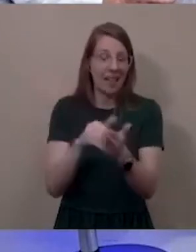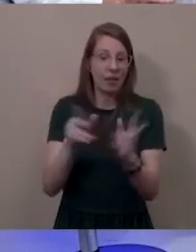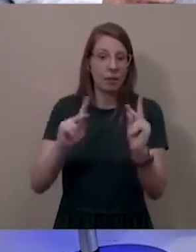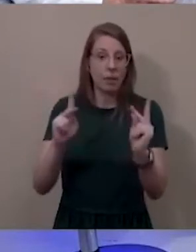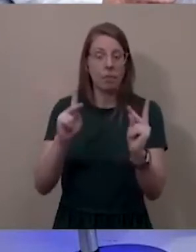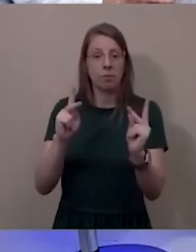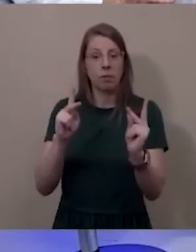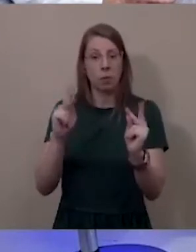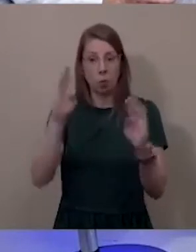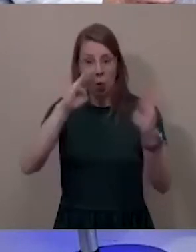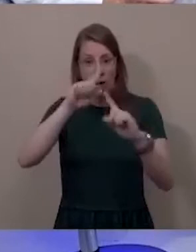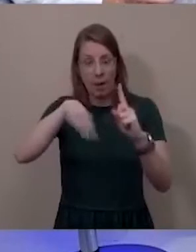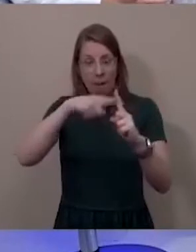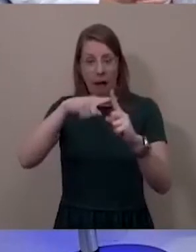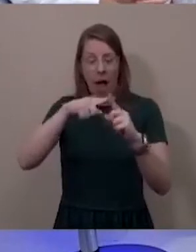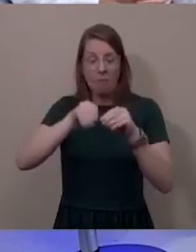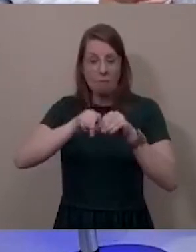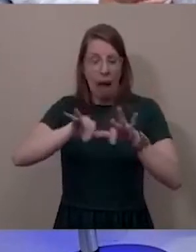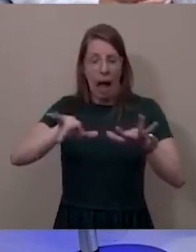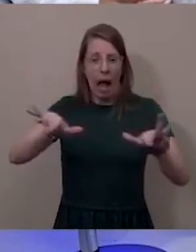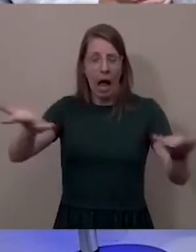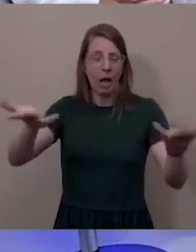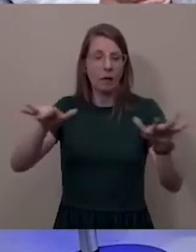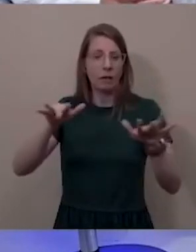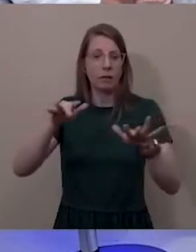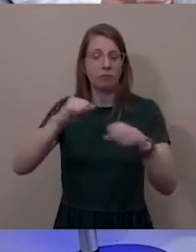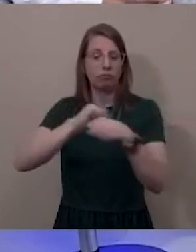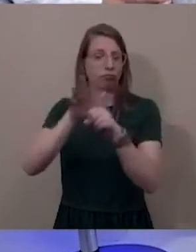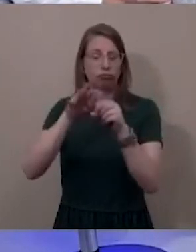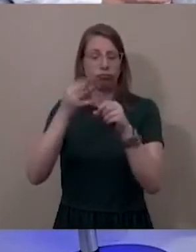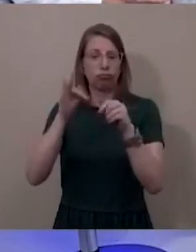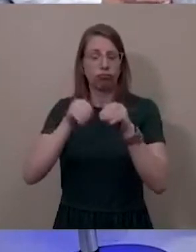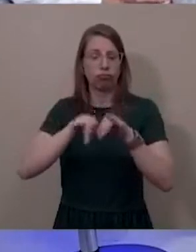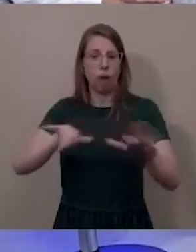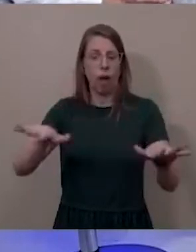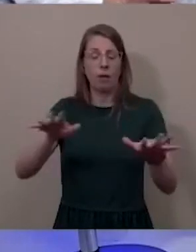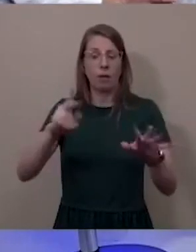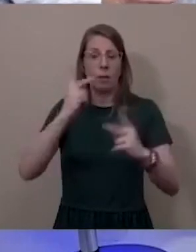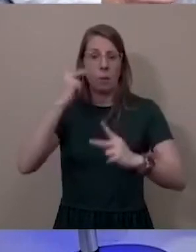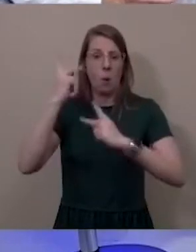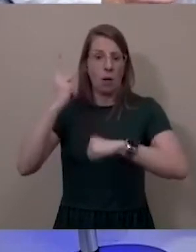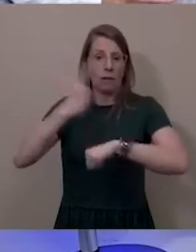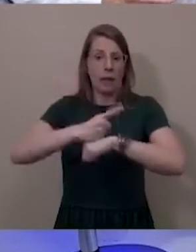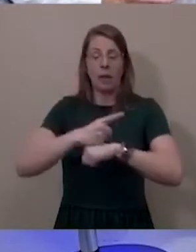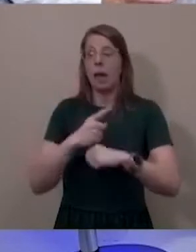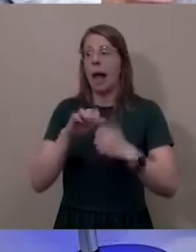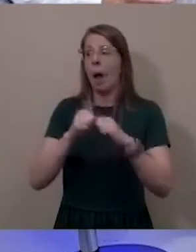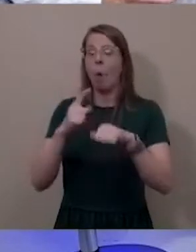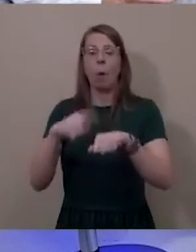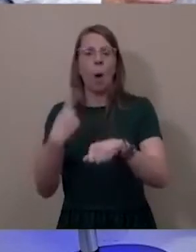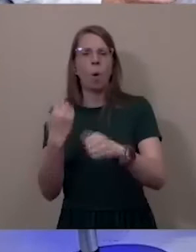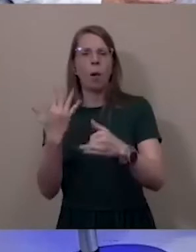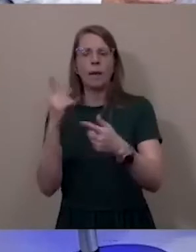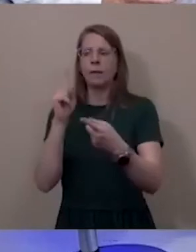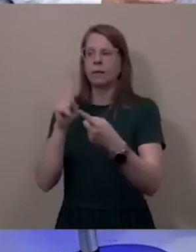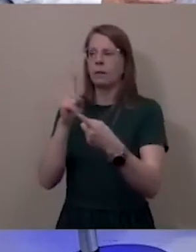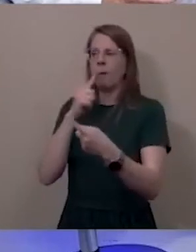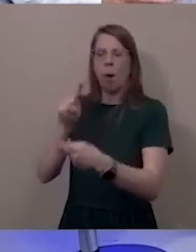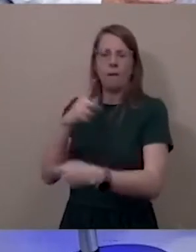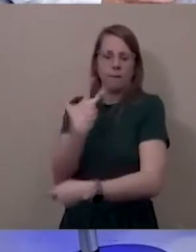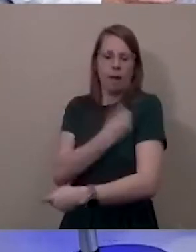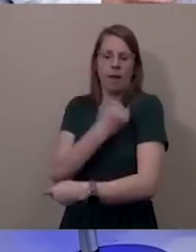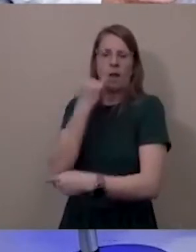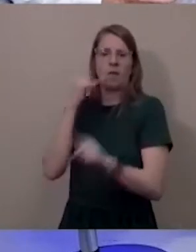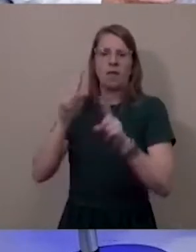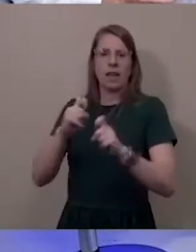wants to know, are you worried about super spreader events from Memorial? And other people are wanting to know, how long do you wait to get vaccinated if you've